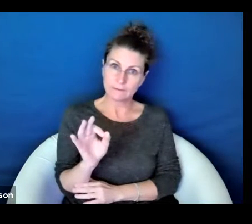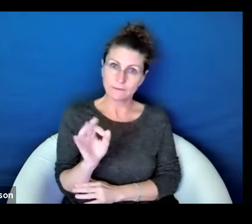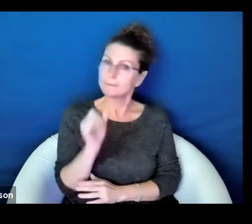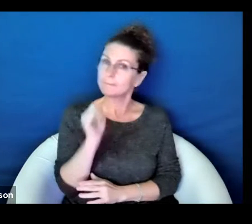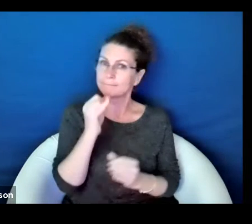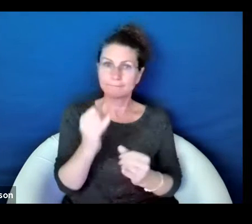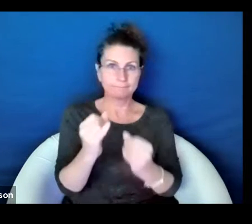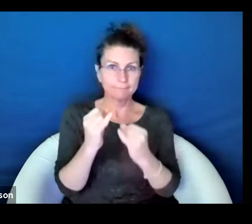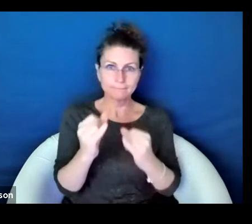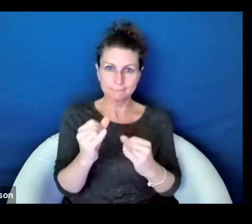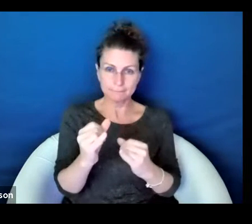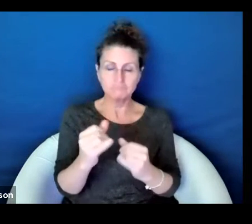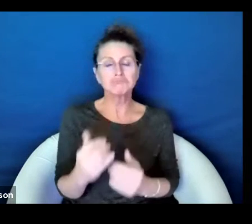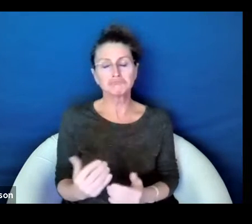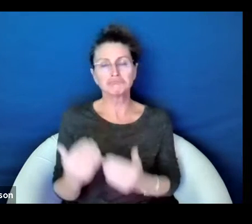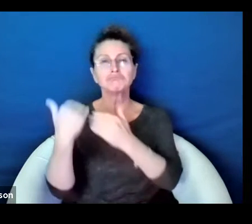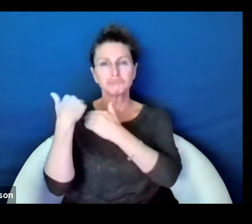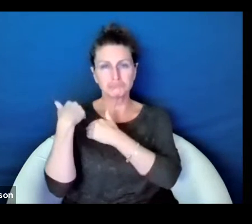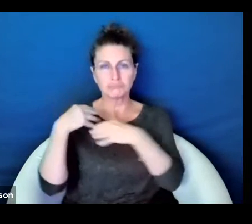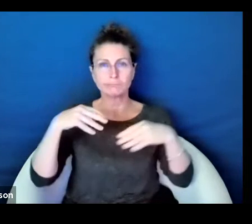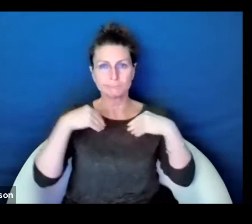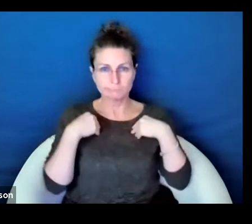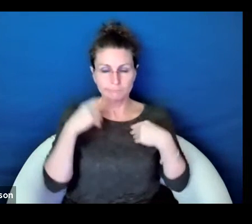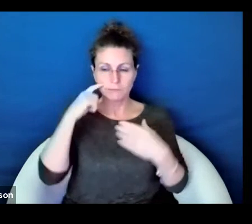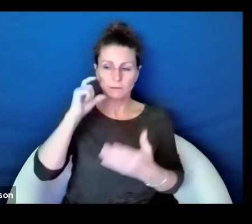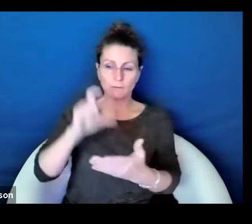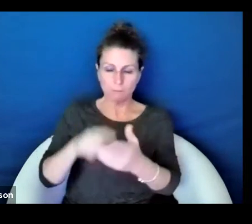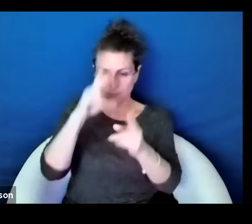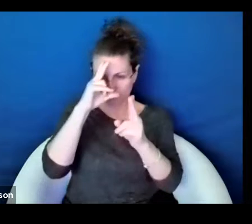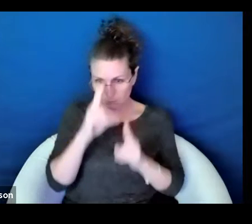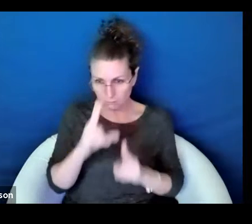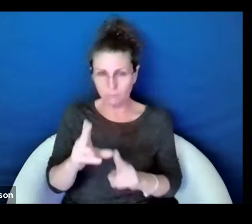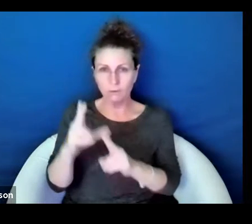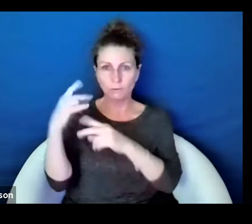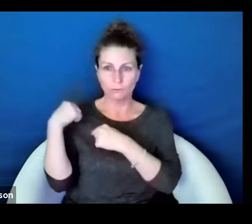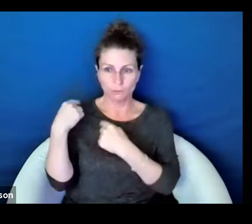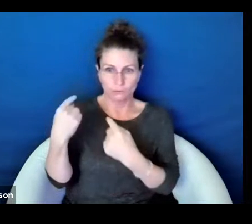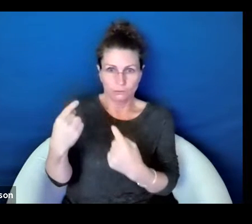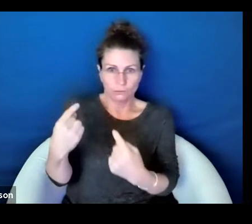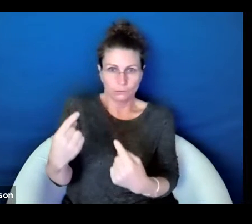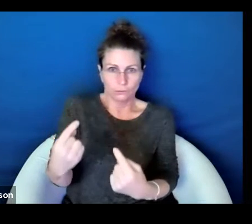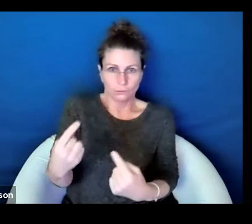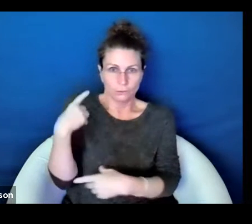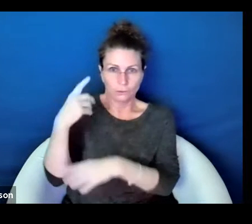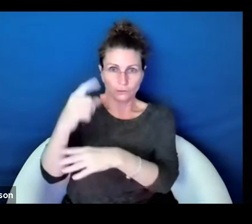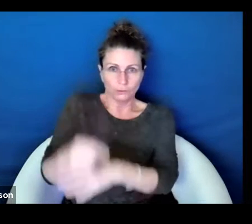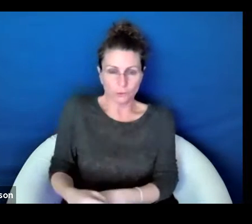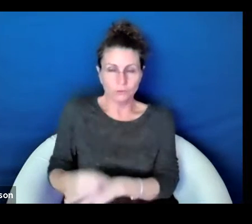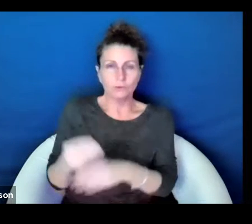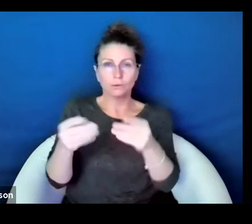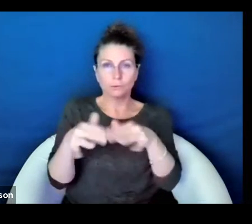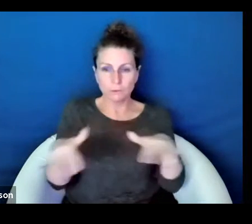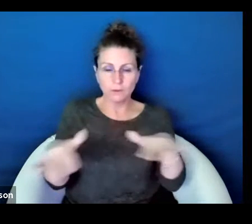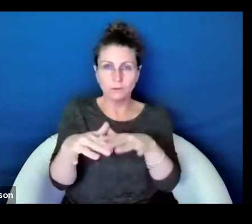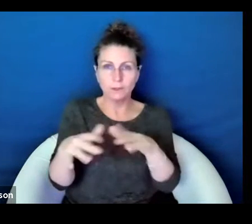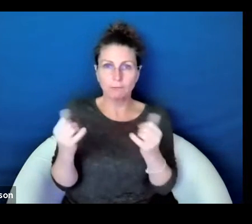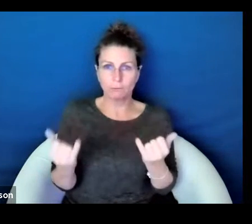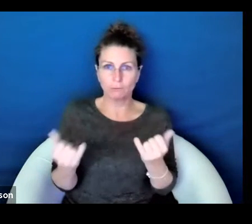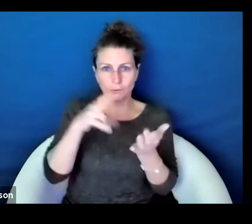the responsibility to acknowledge the traditional territory you are on and the current treaty